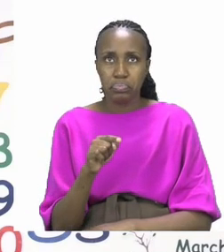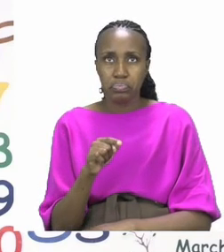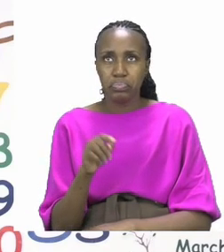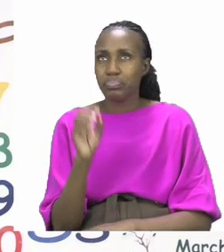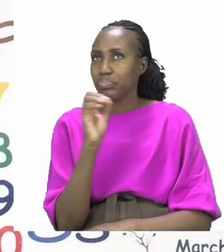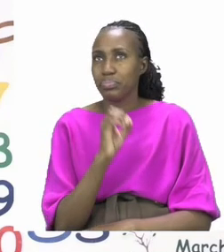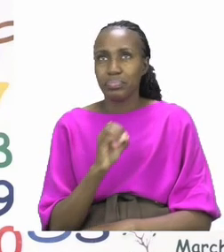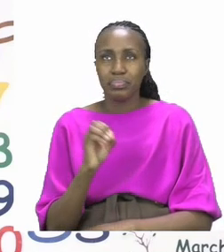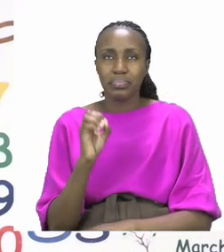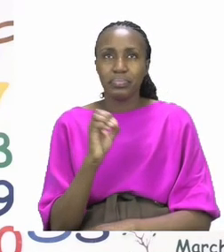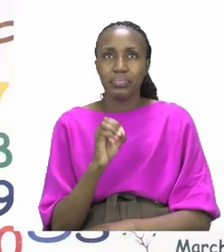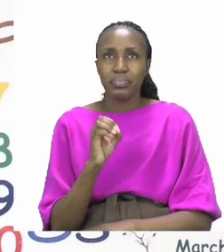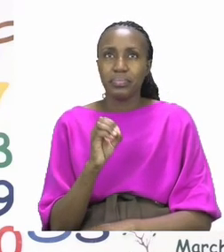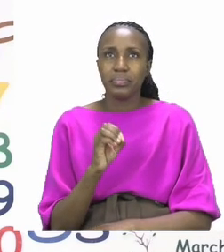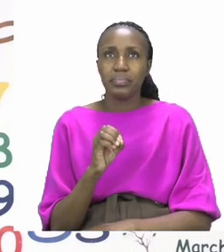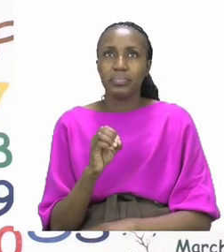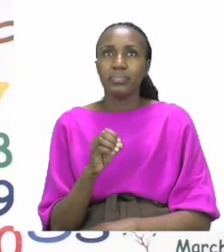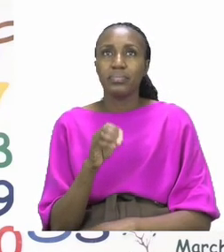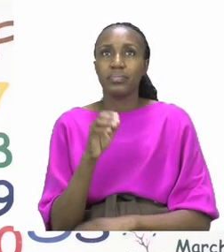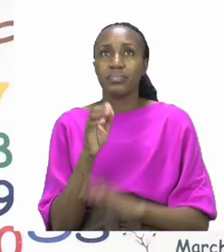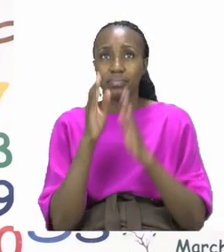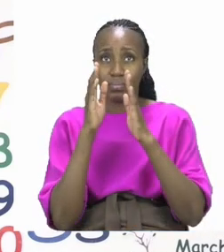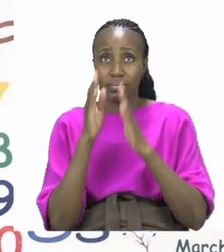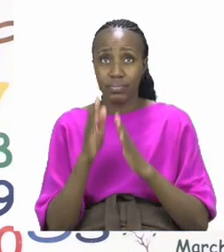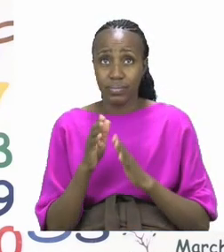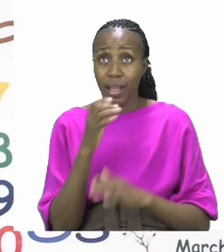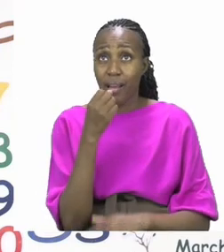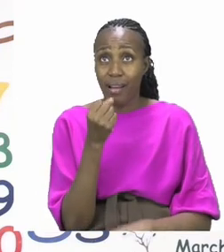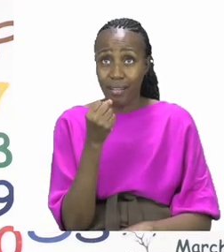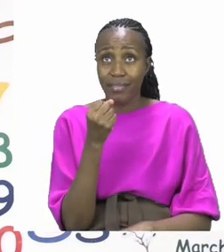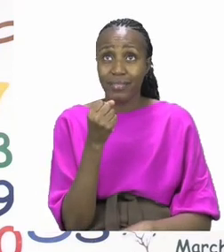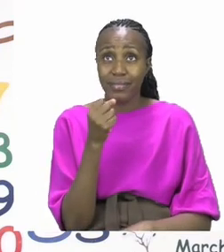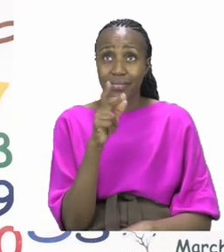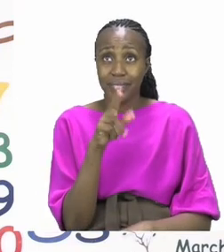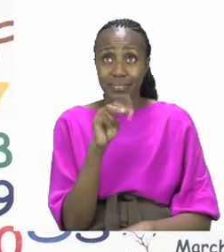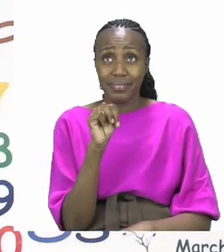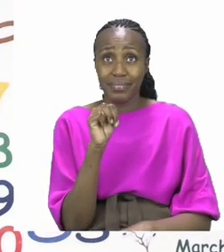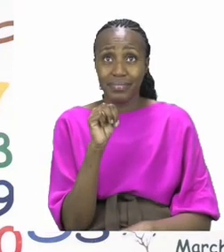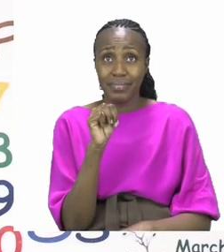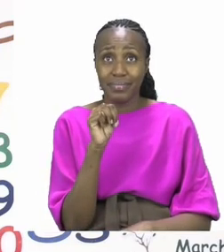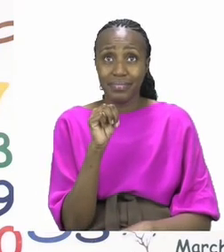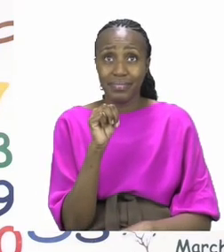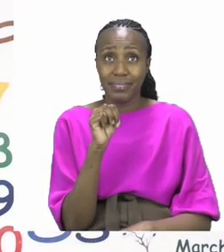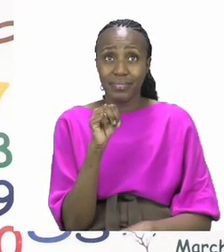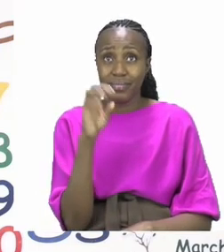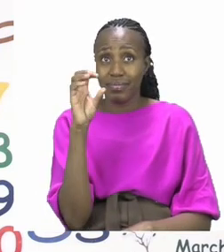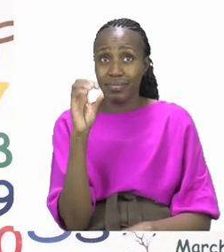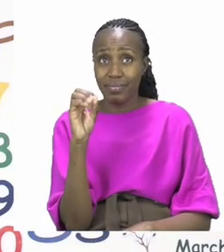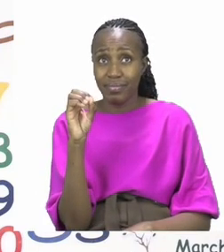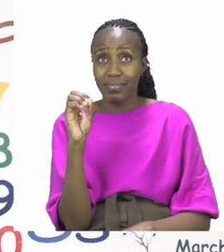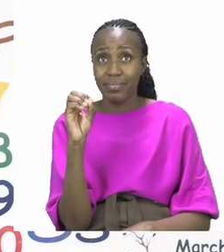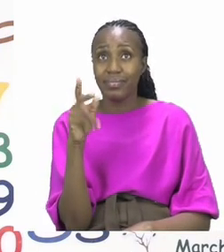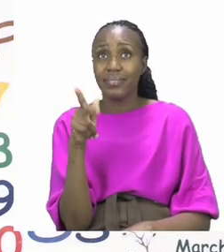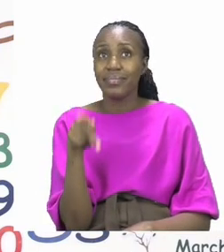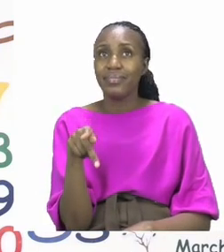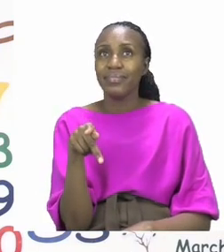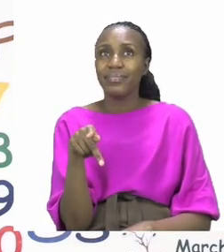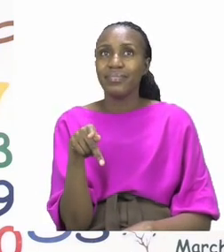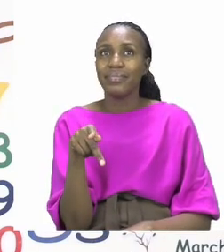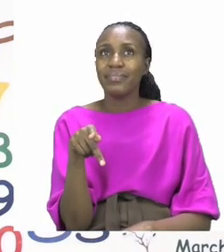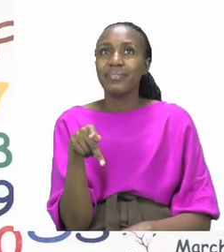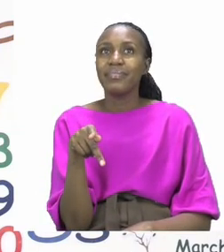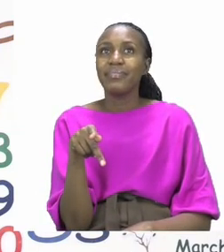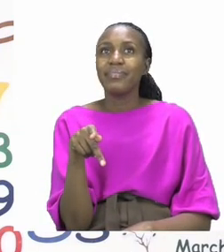No, there's no M here. Oh, I found an M and an O and a P. So